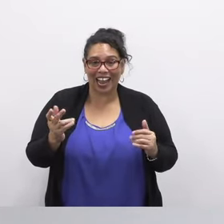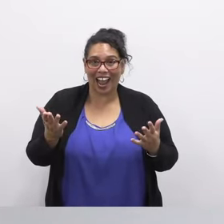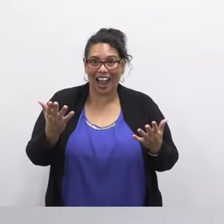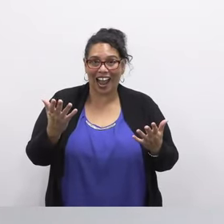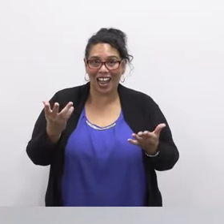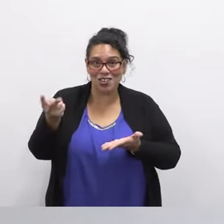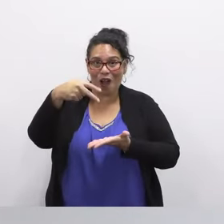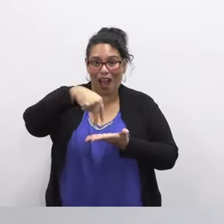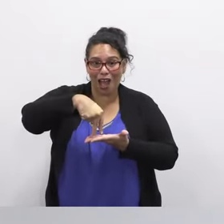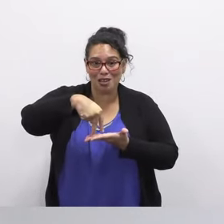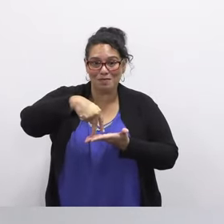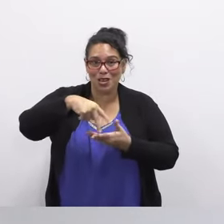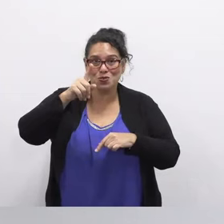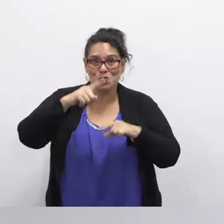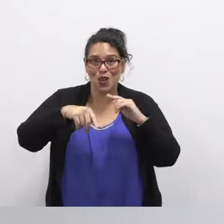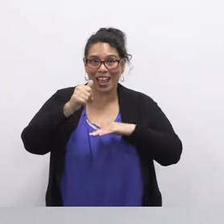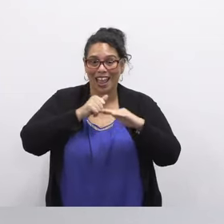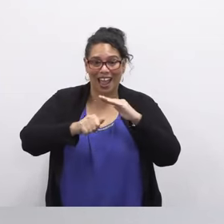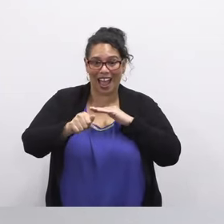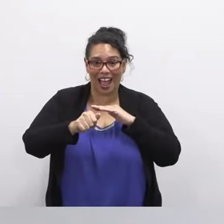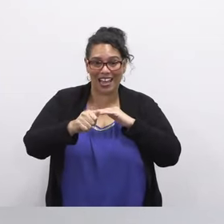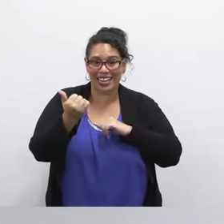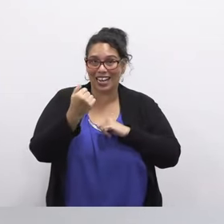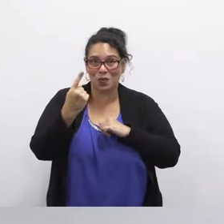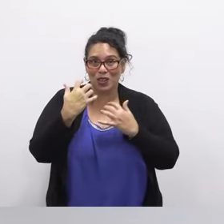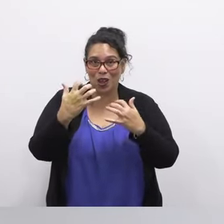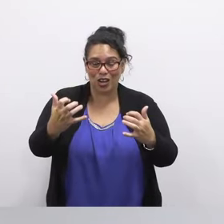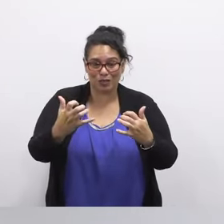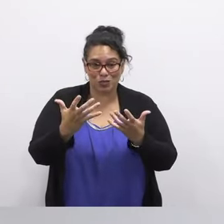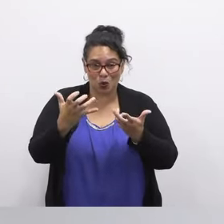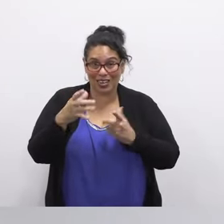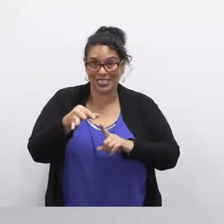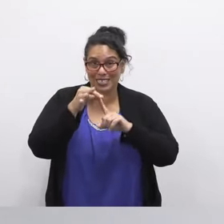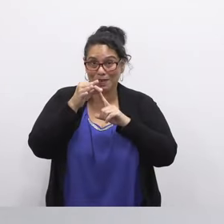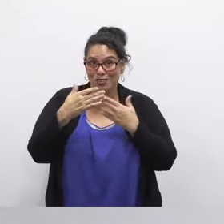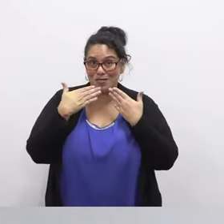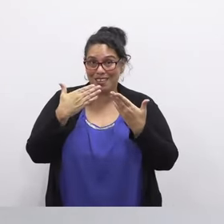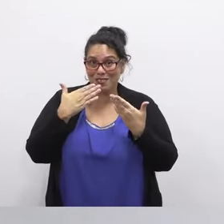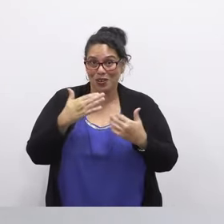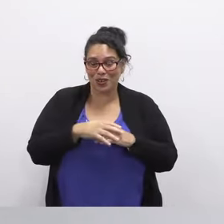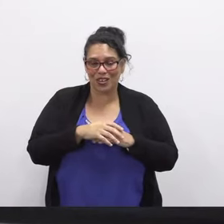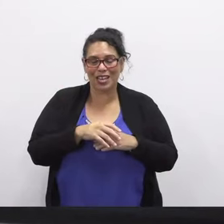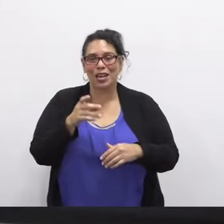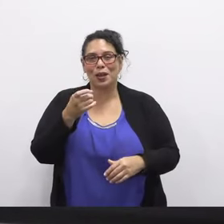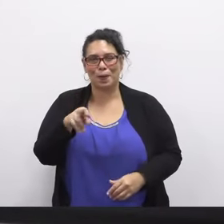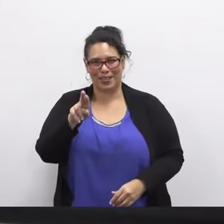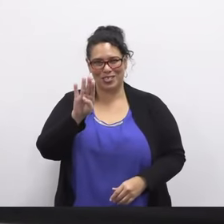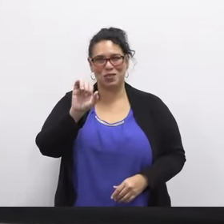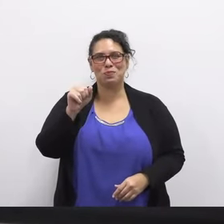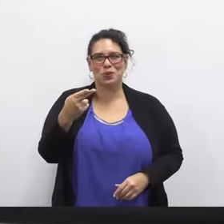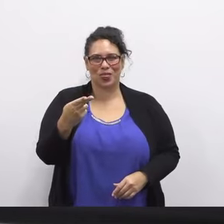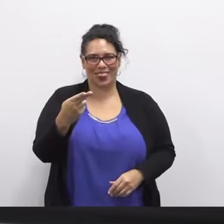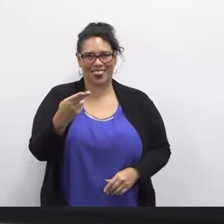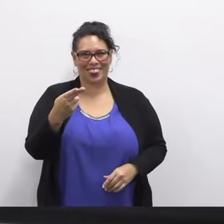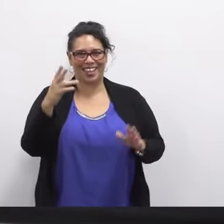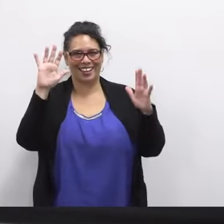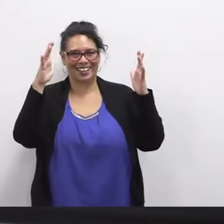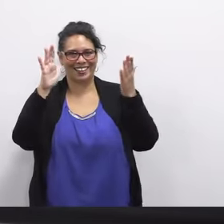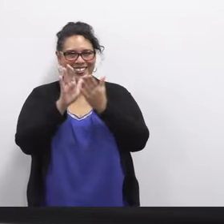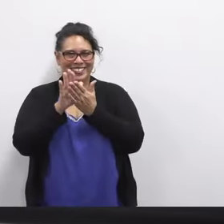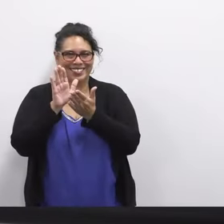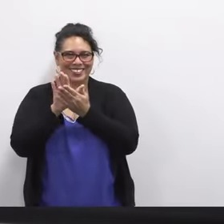up. You cannot hide. Anyone in our audience today that you want to give a special shout out to, Sydney? Mr. Booth.